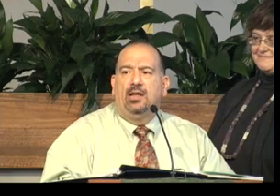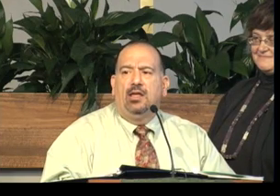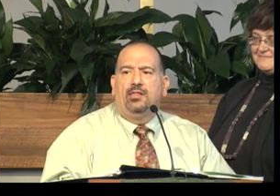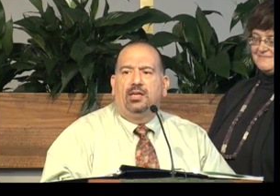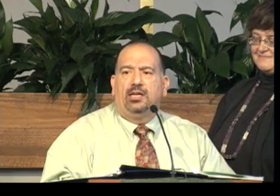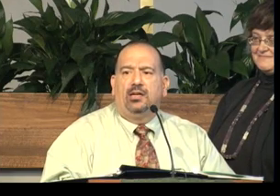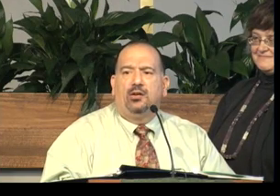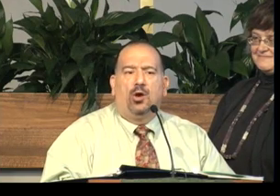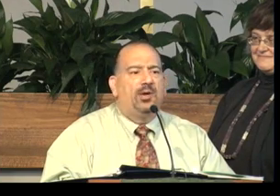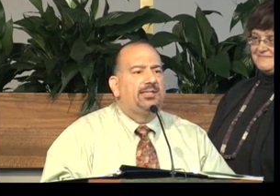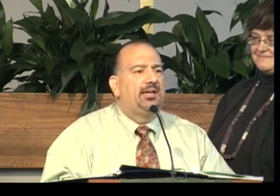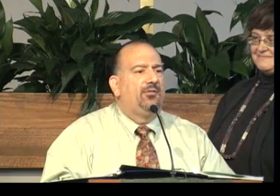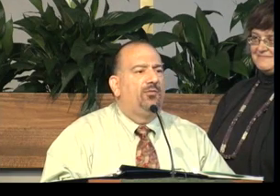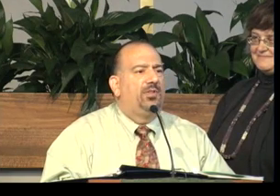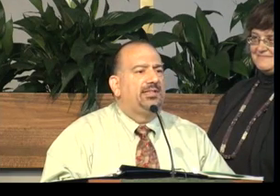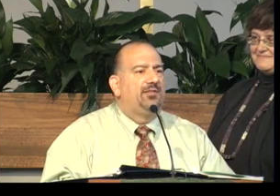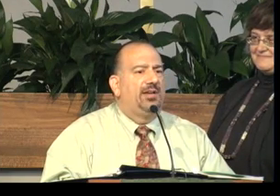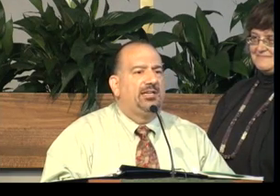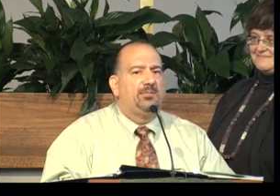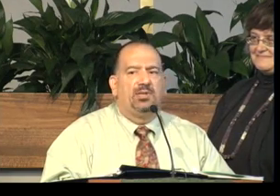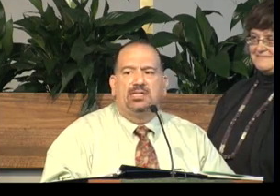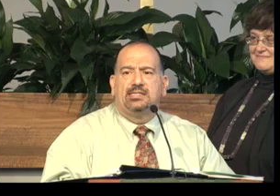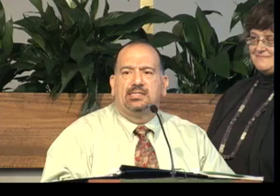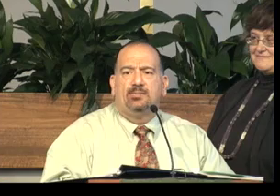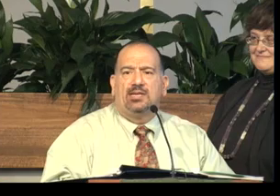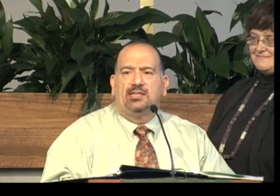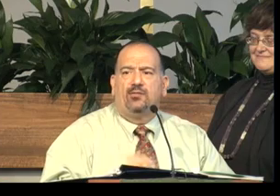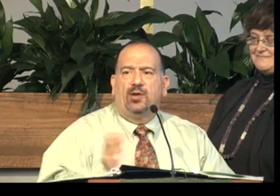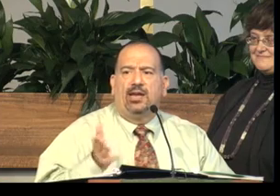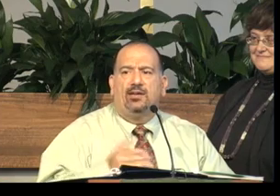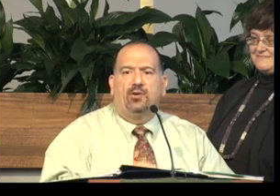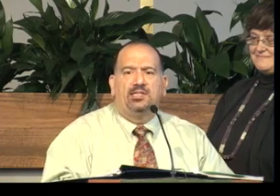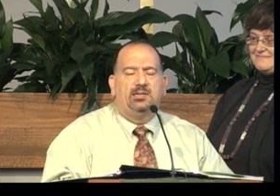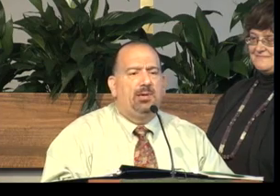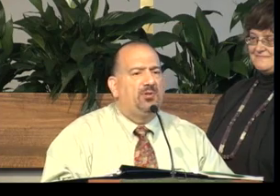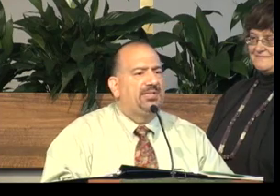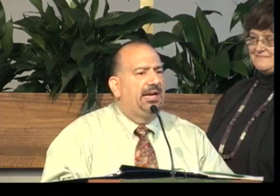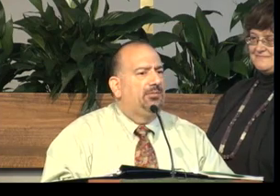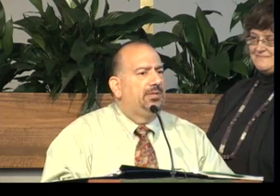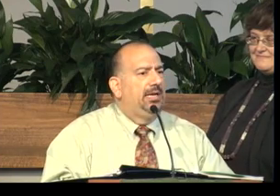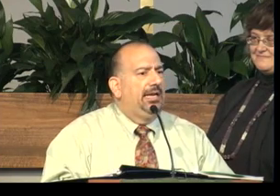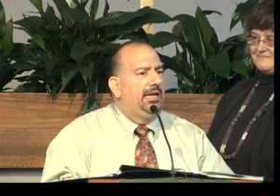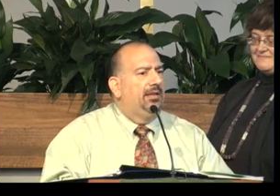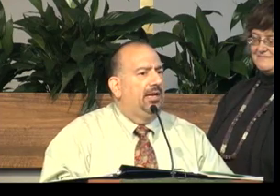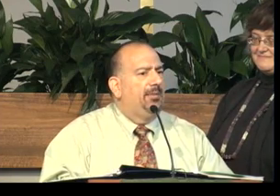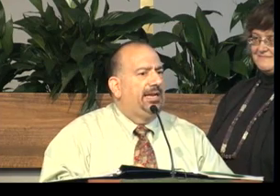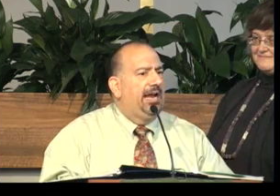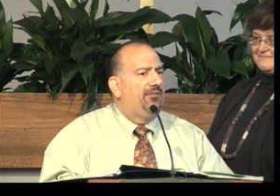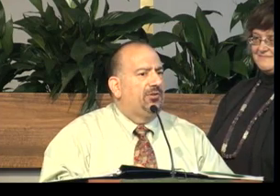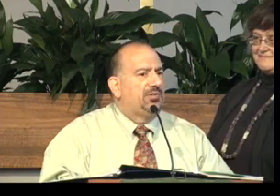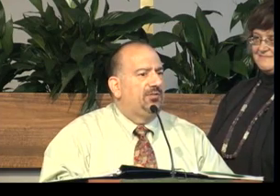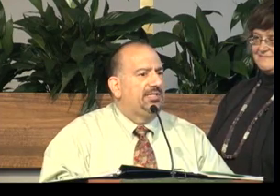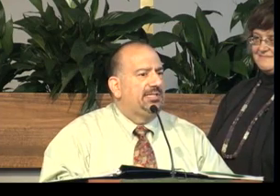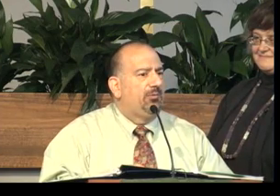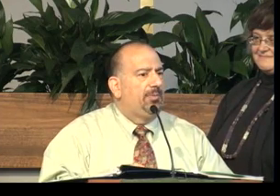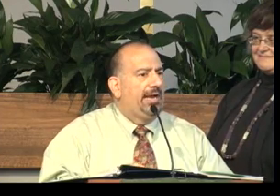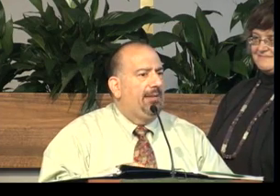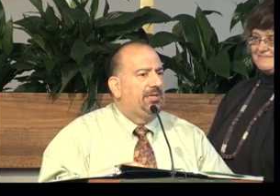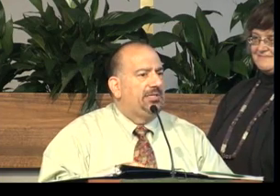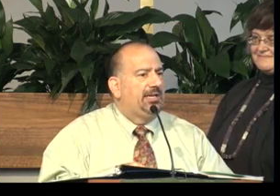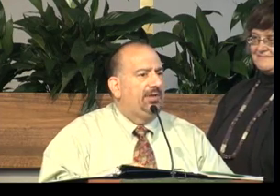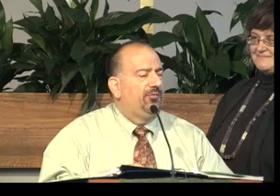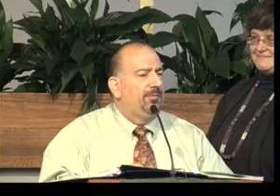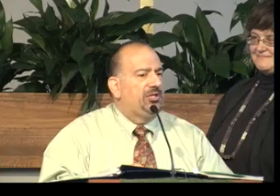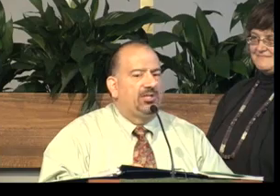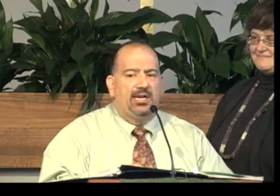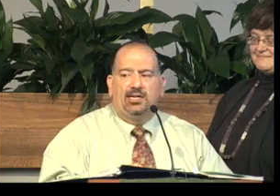and the goings of this event, please see myself or any of our team members out in the lobby after services, and we'll be happy